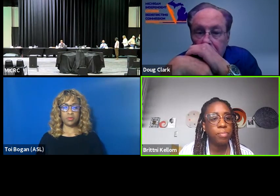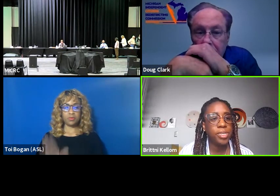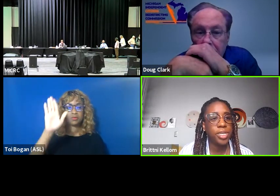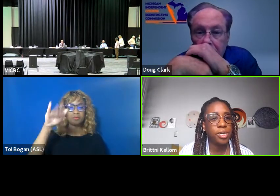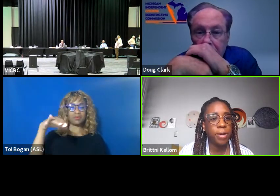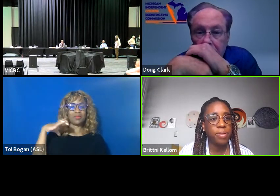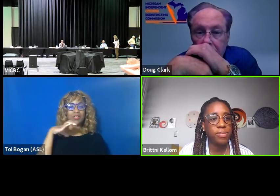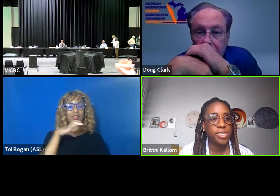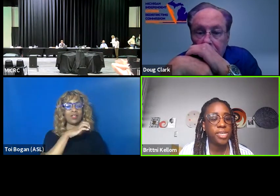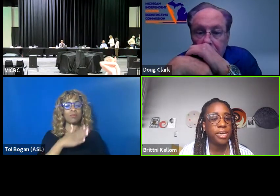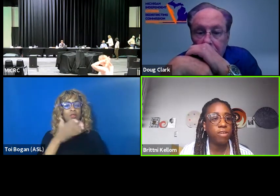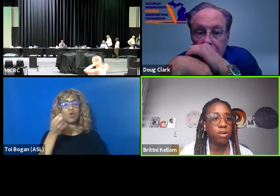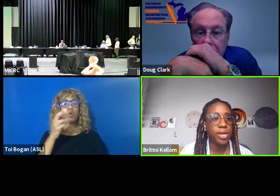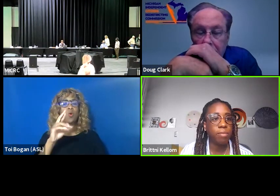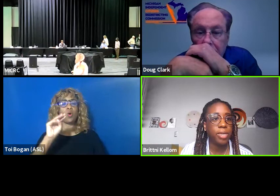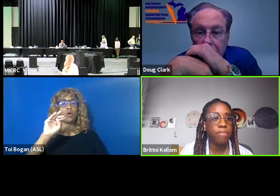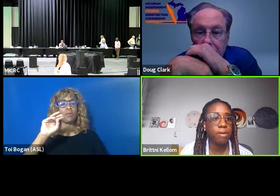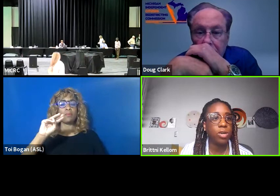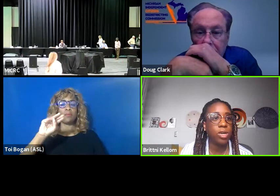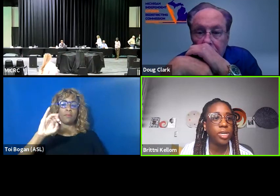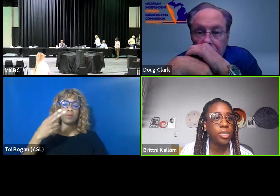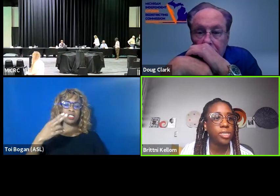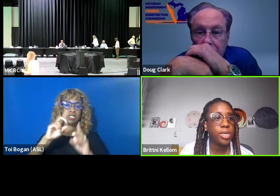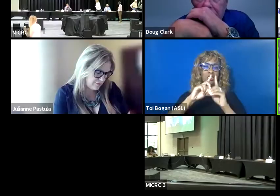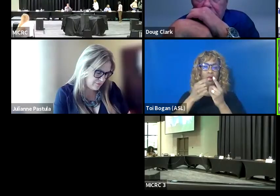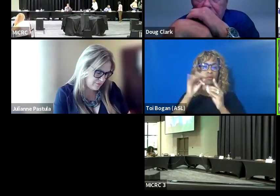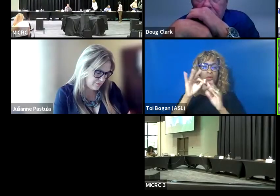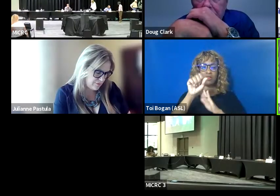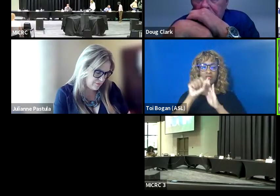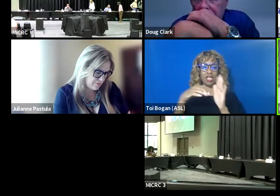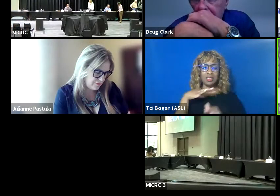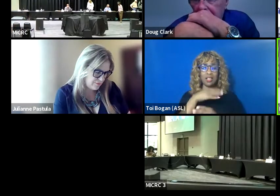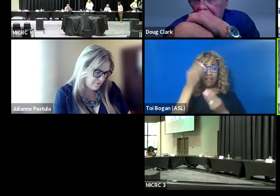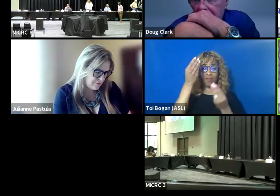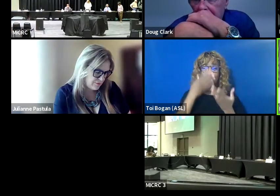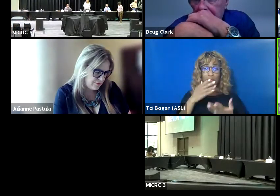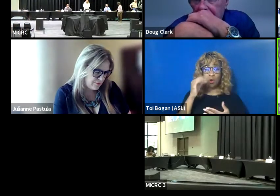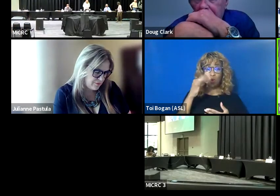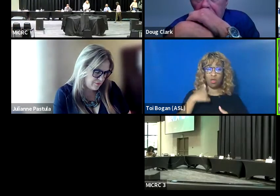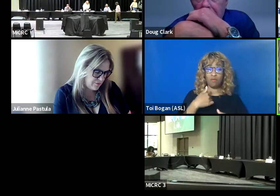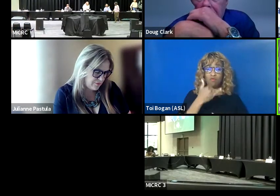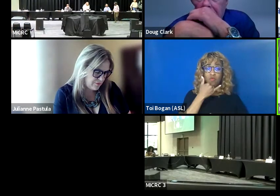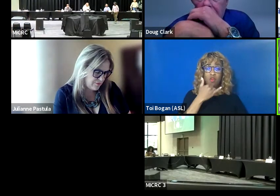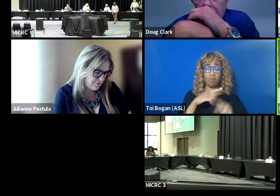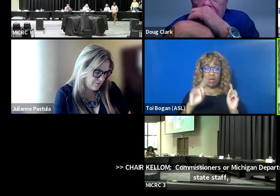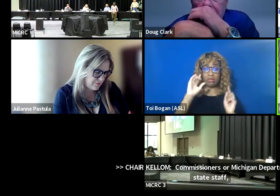Commissioners or Michigan Department of State staff, correct me if I'm wrong. It looks like we have